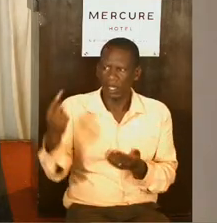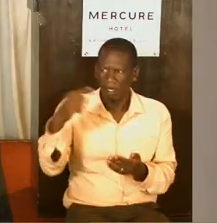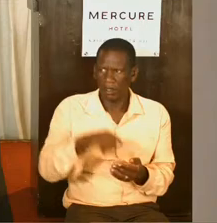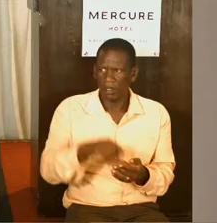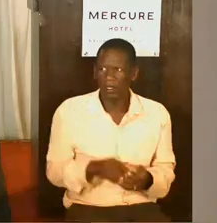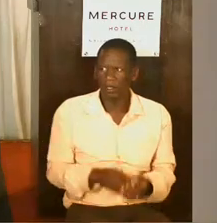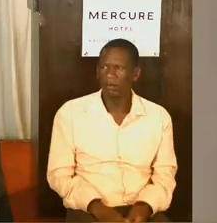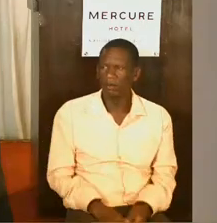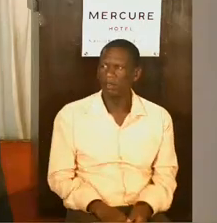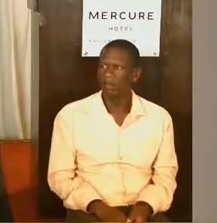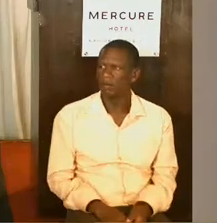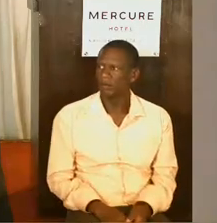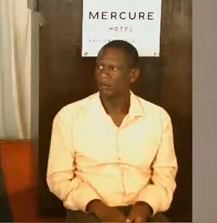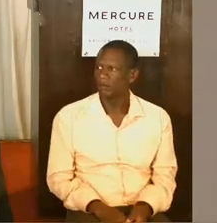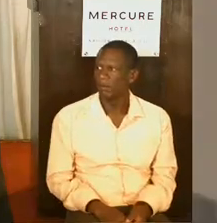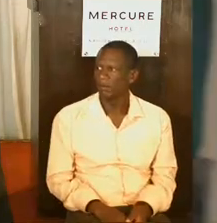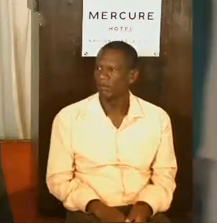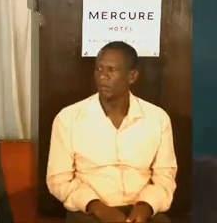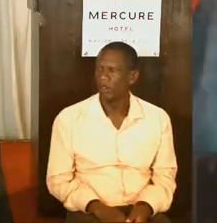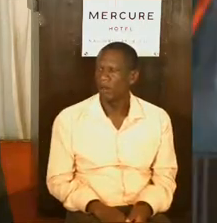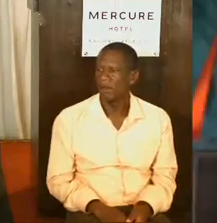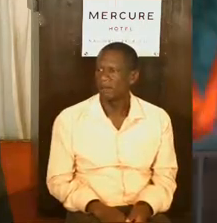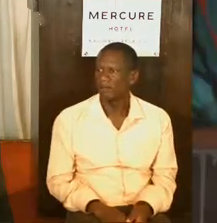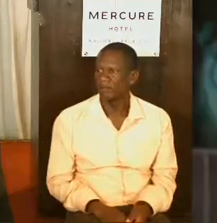thank you so much